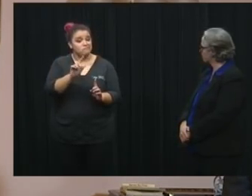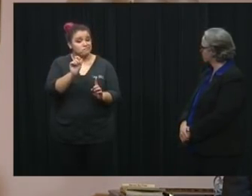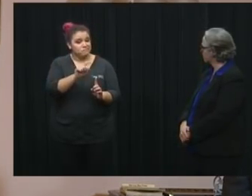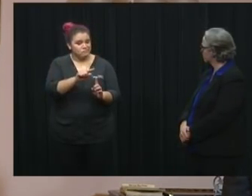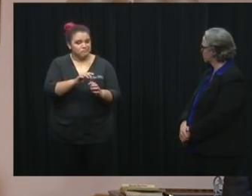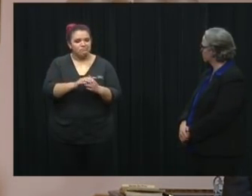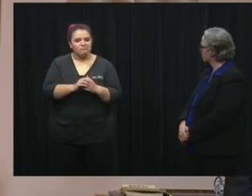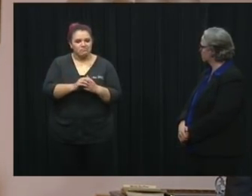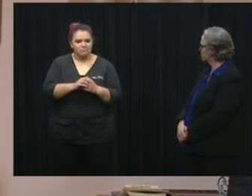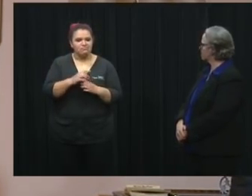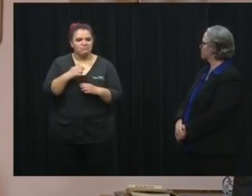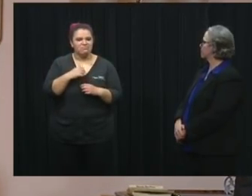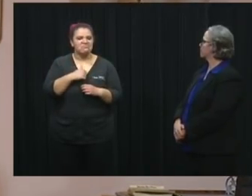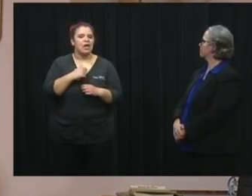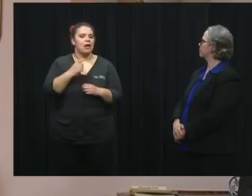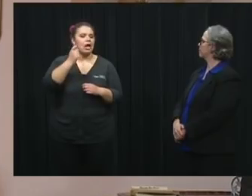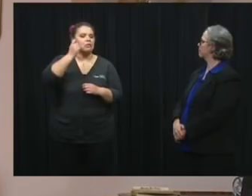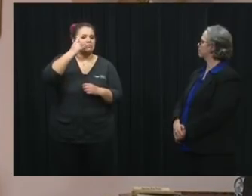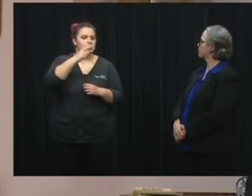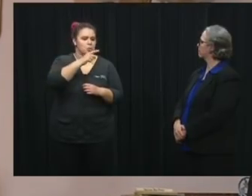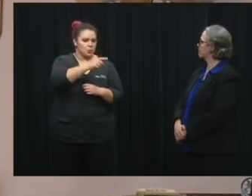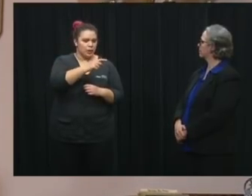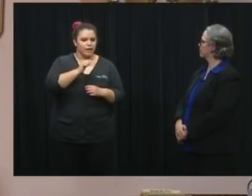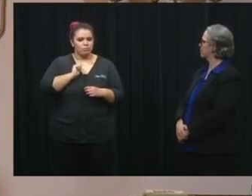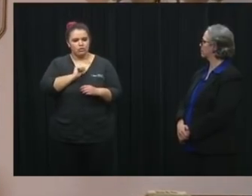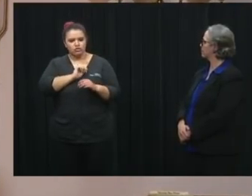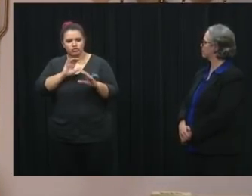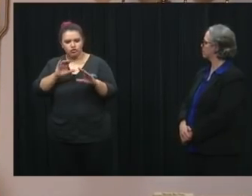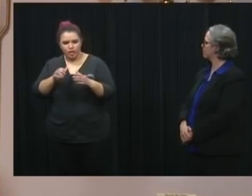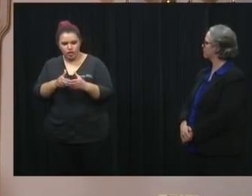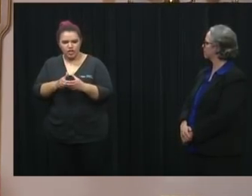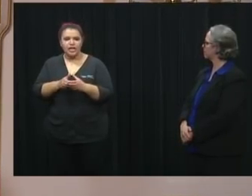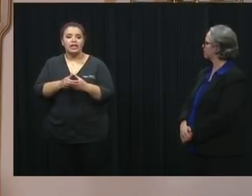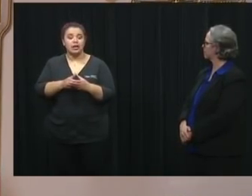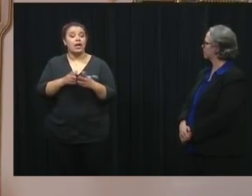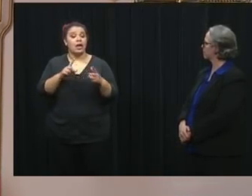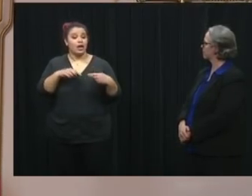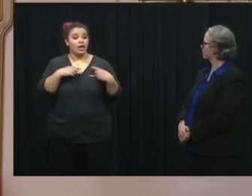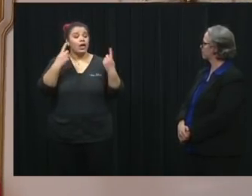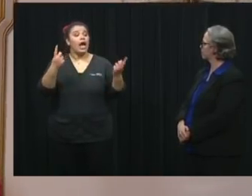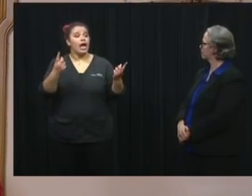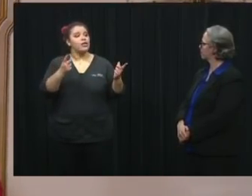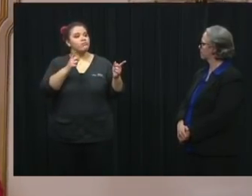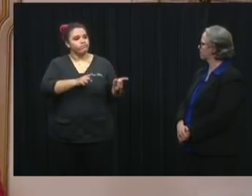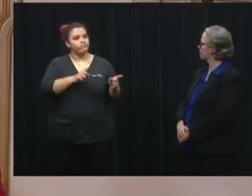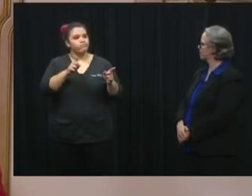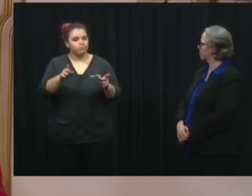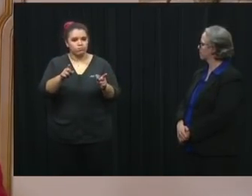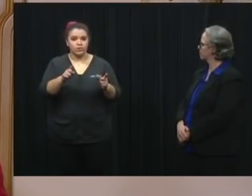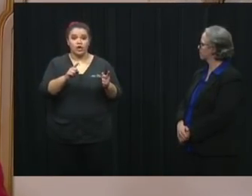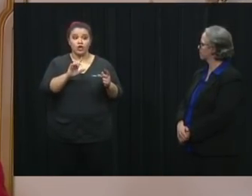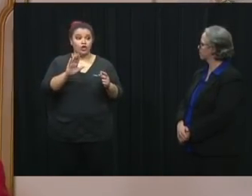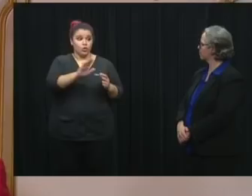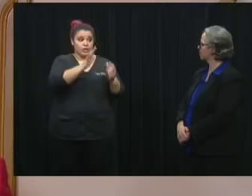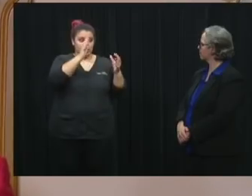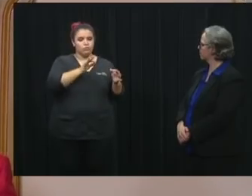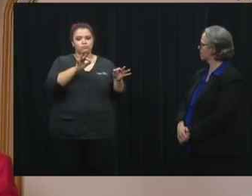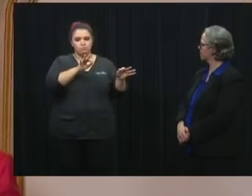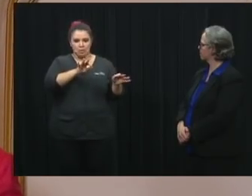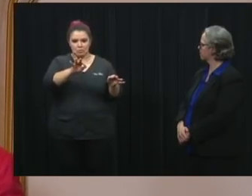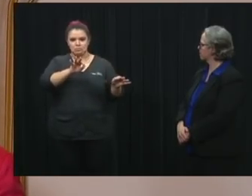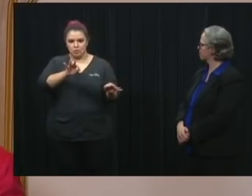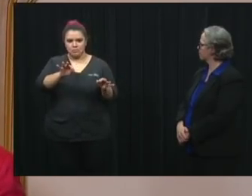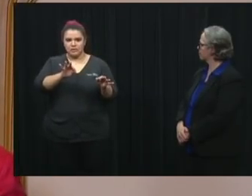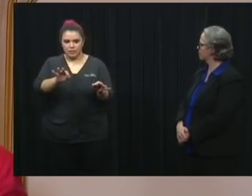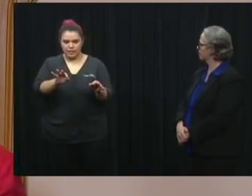you and your administration have explained the actions you've taken as they've come, but now with where we're at now, I'm wondering if you can speak